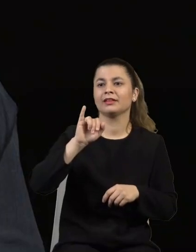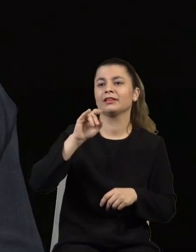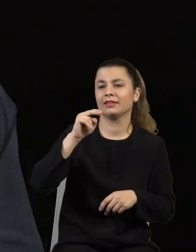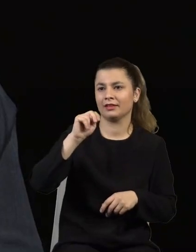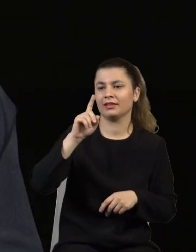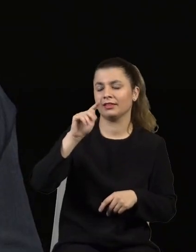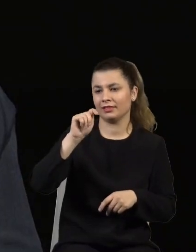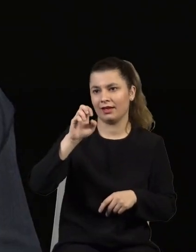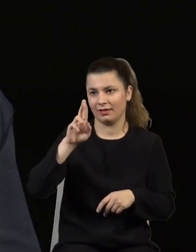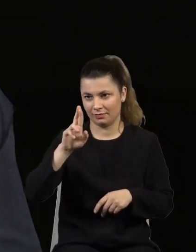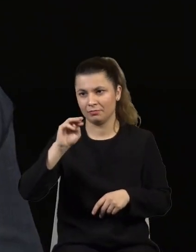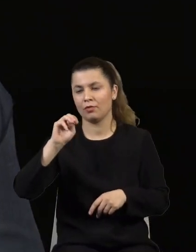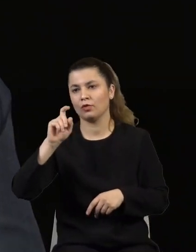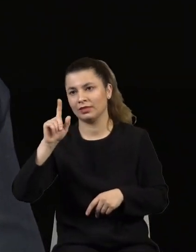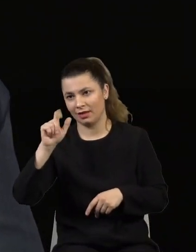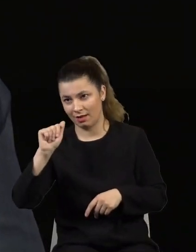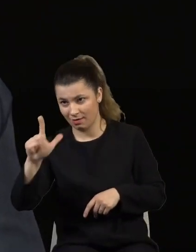planning are also